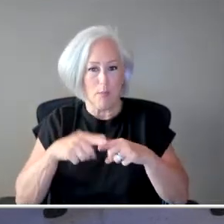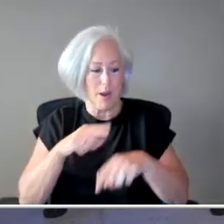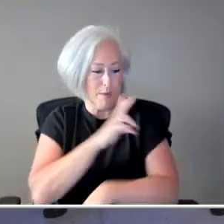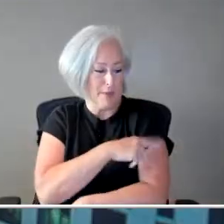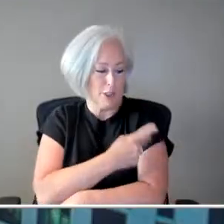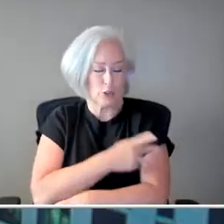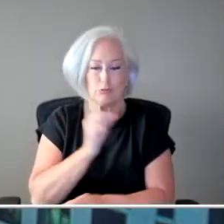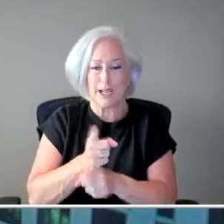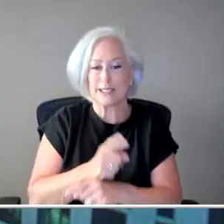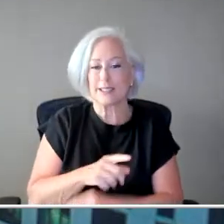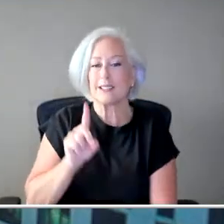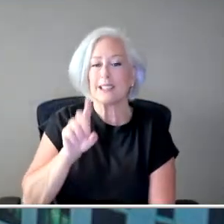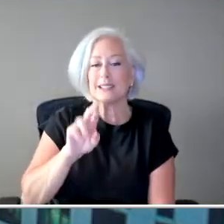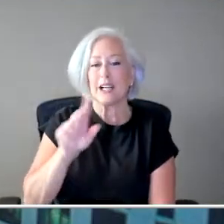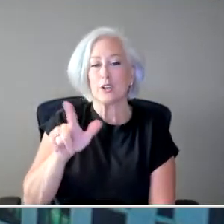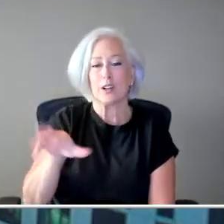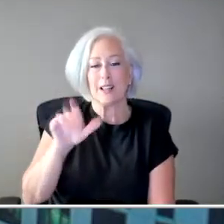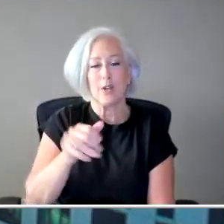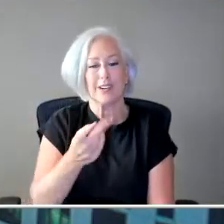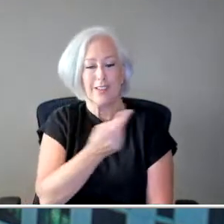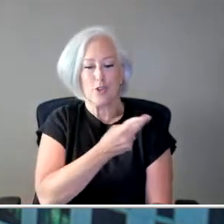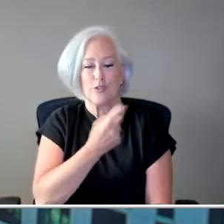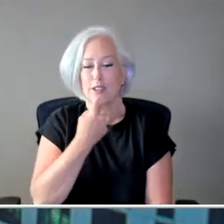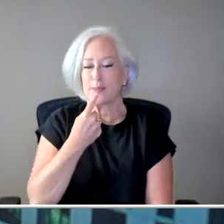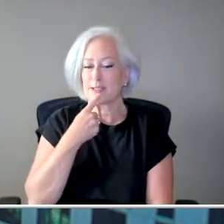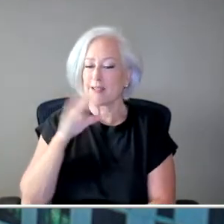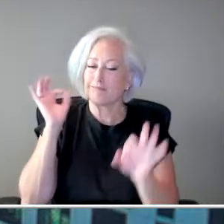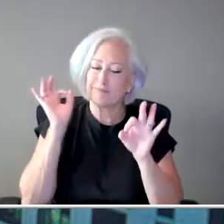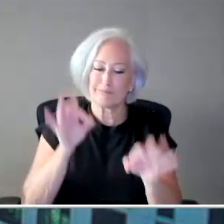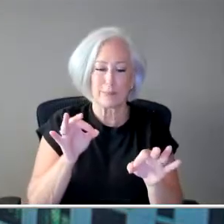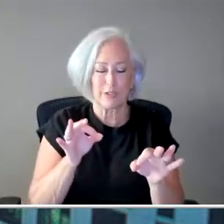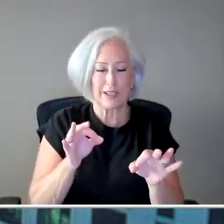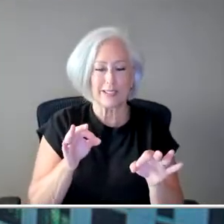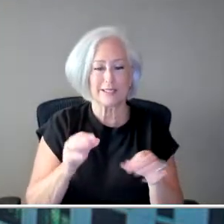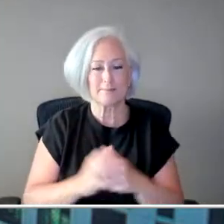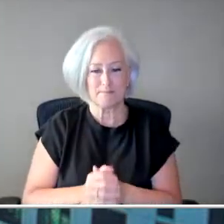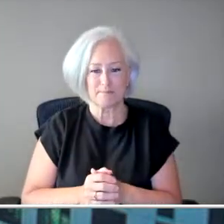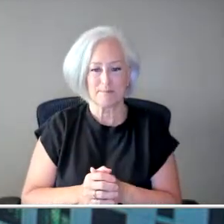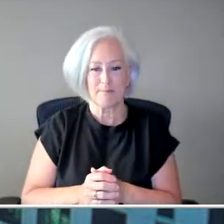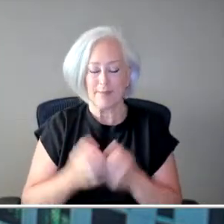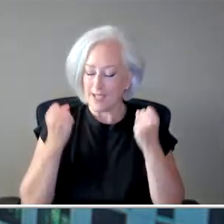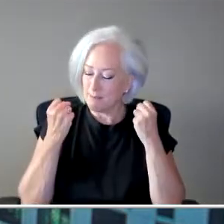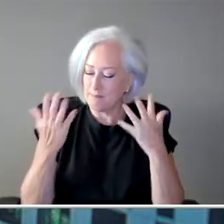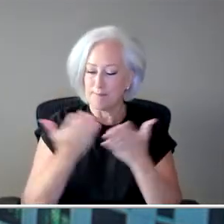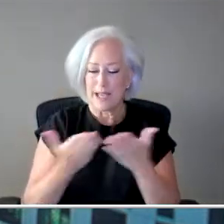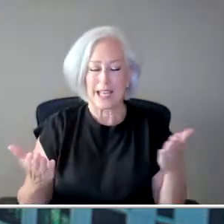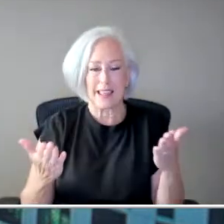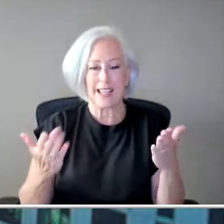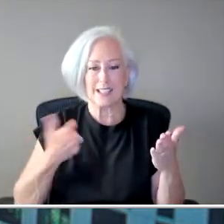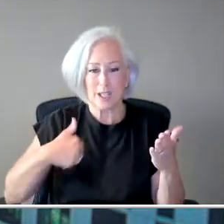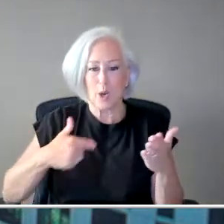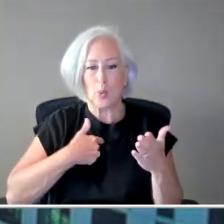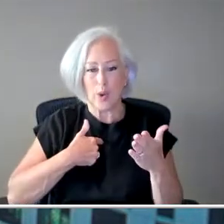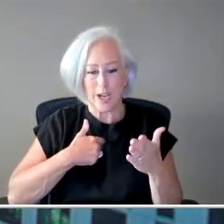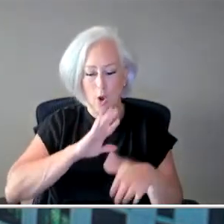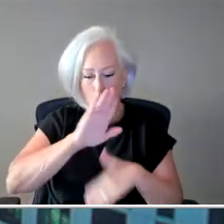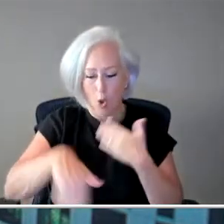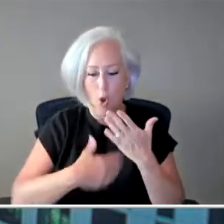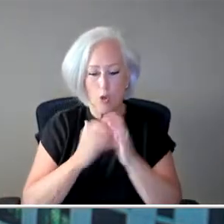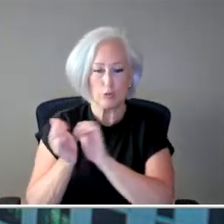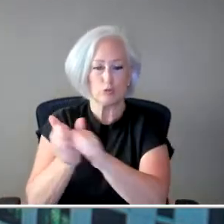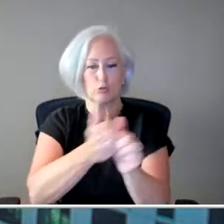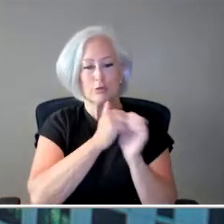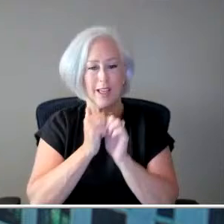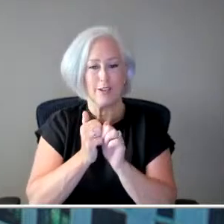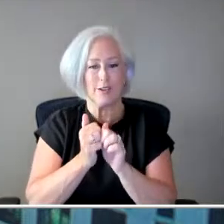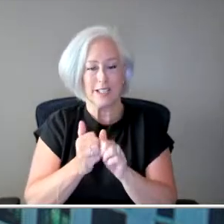agree. These gentlemen have said it perfectly. I think, like many things in the world, we're all in it together, and we're all improved by taking